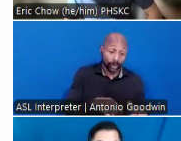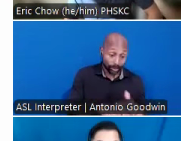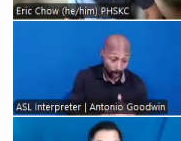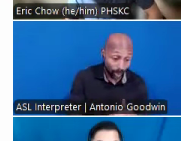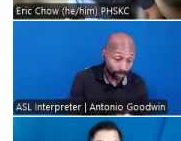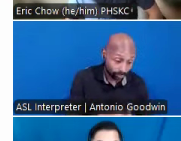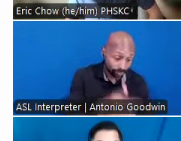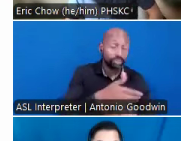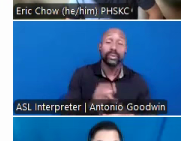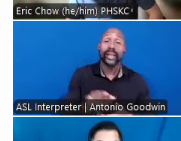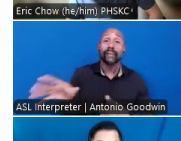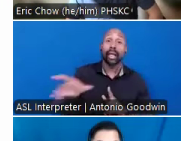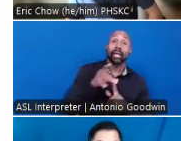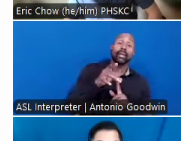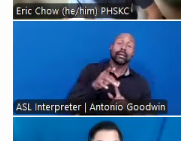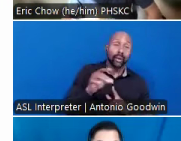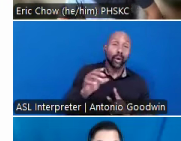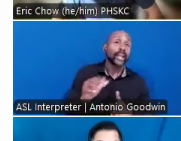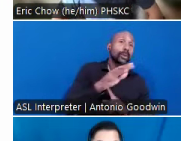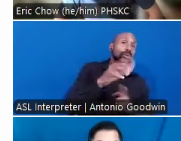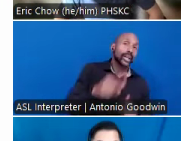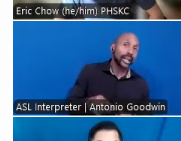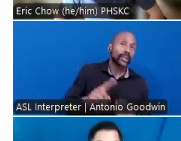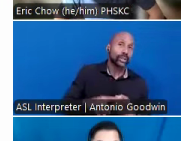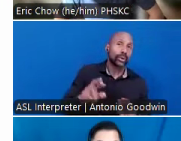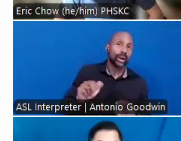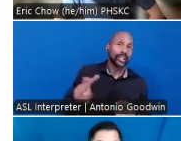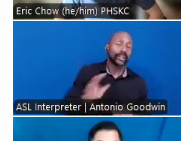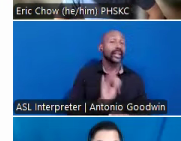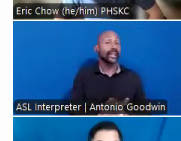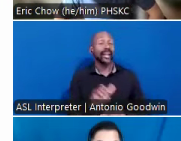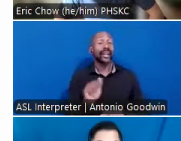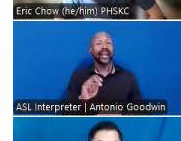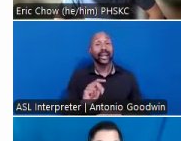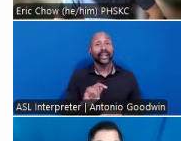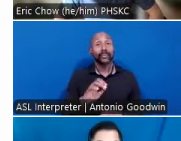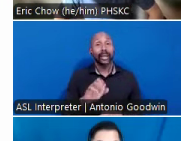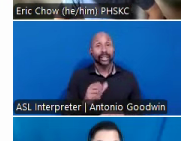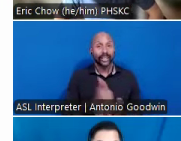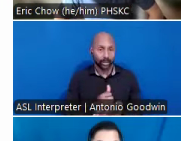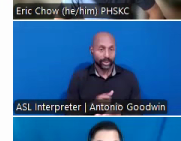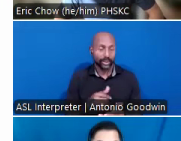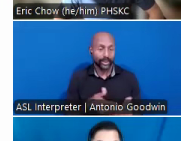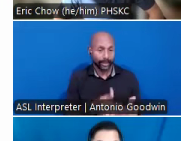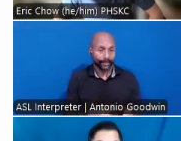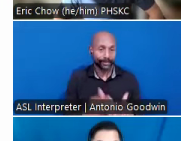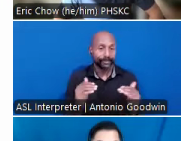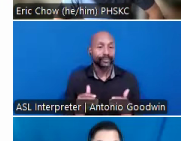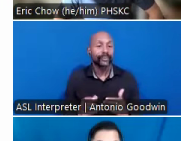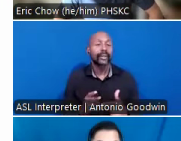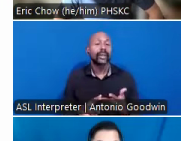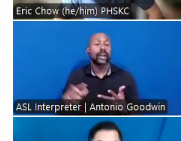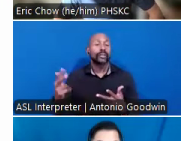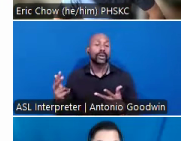to RSV infection. And then lastly, we also have an RSV vaccine for older adults. And this is available